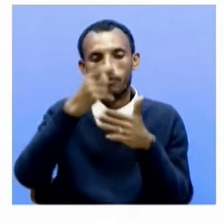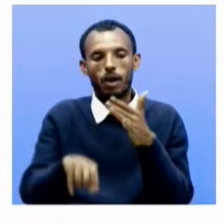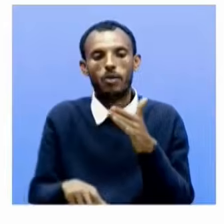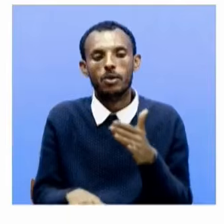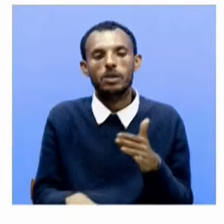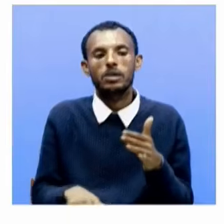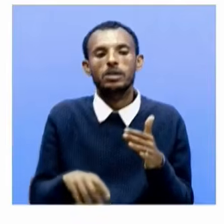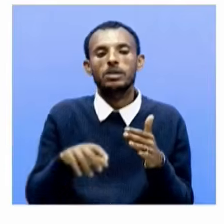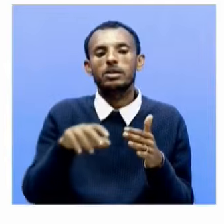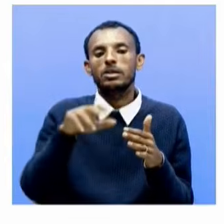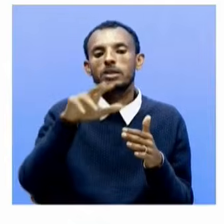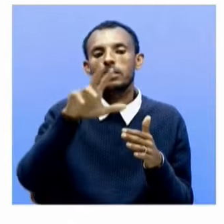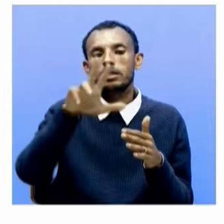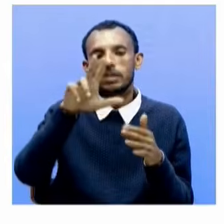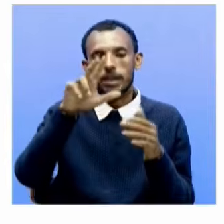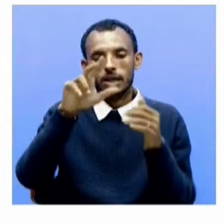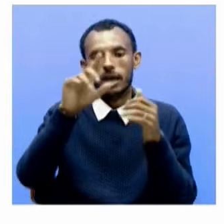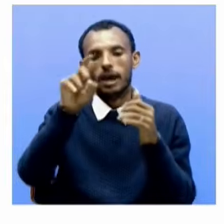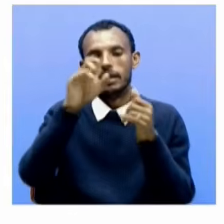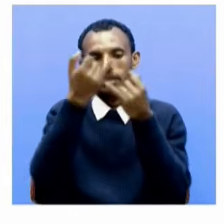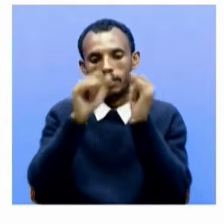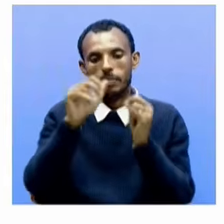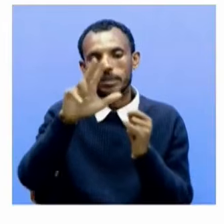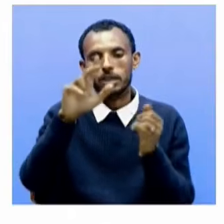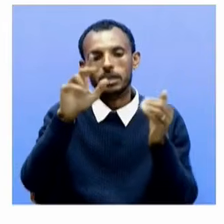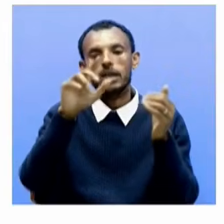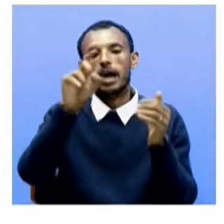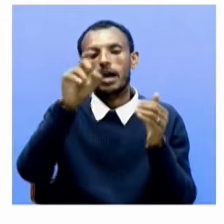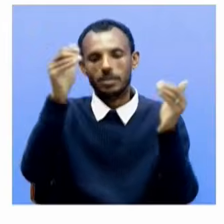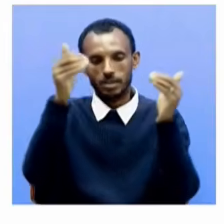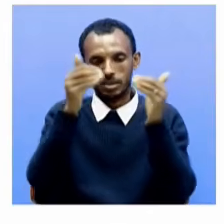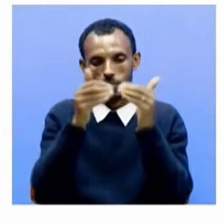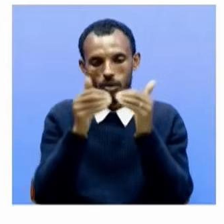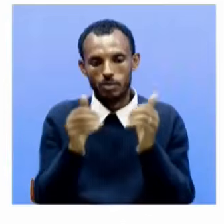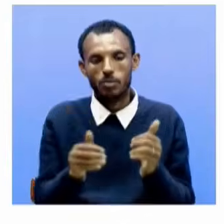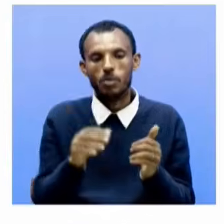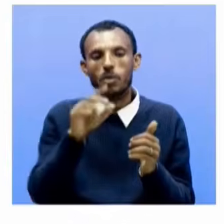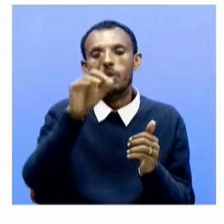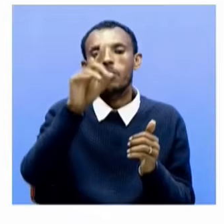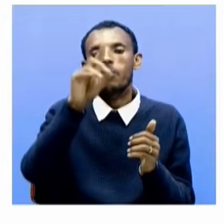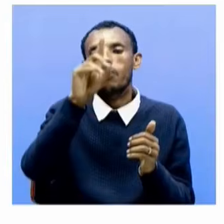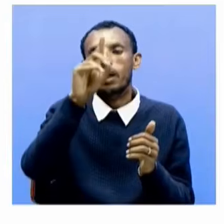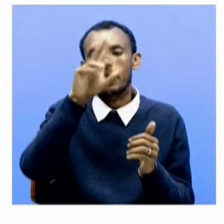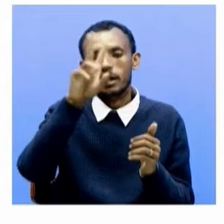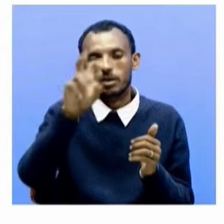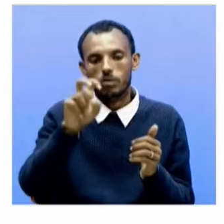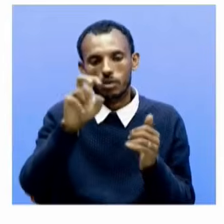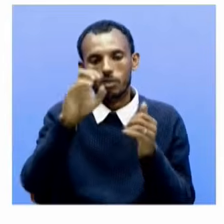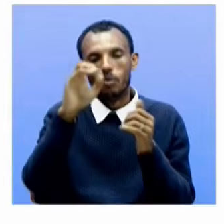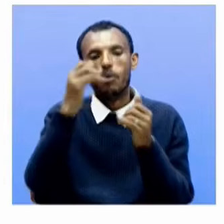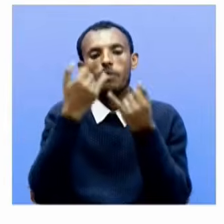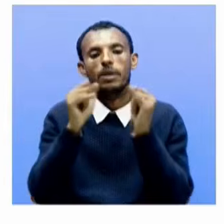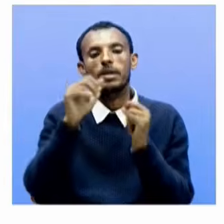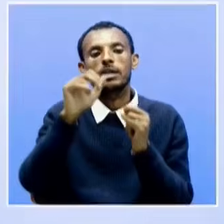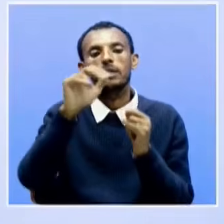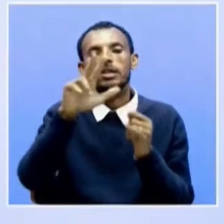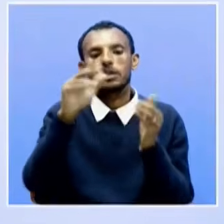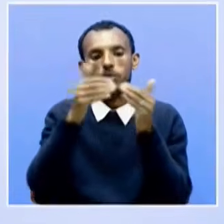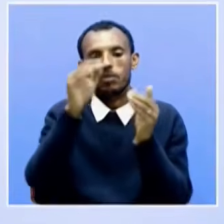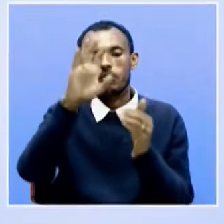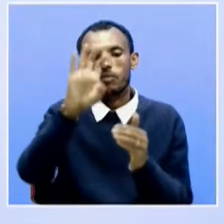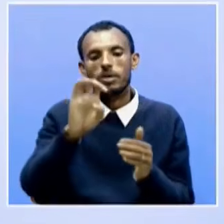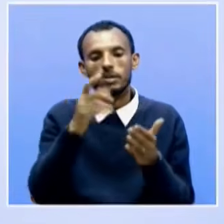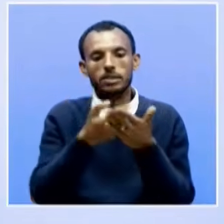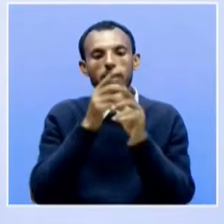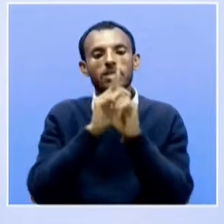Okay, so dividing both sides by 3, x becomes 40 degree. Okay, this is the answer